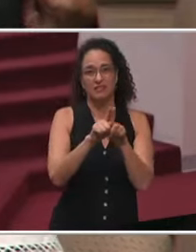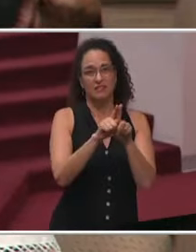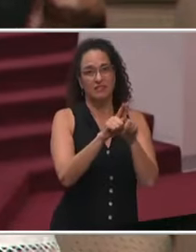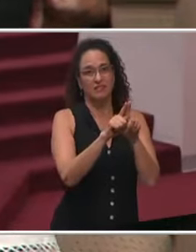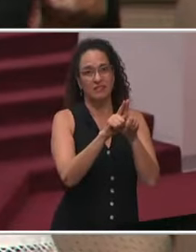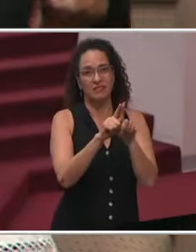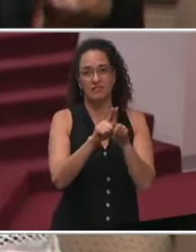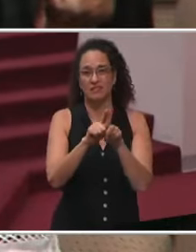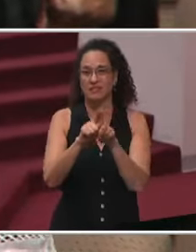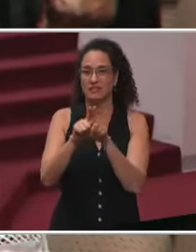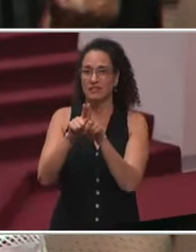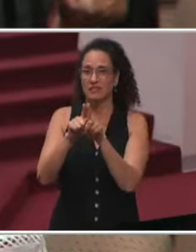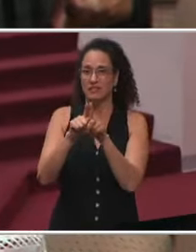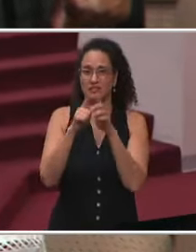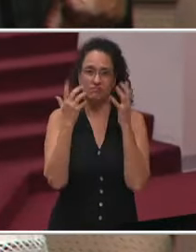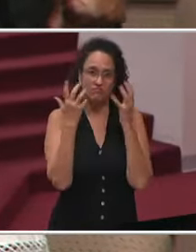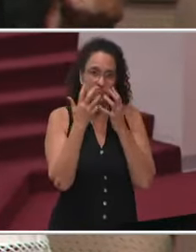thee.